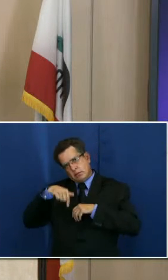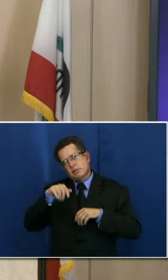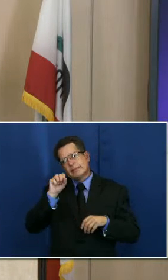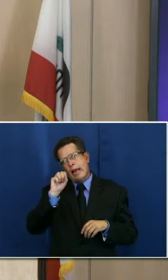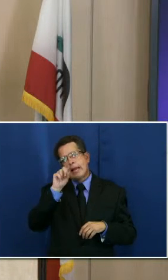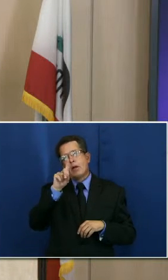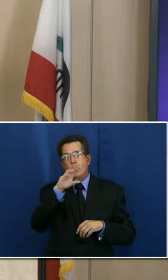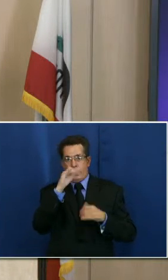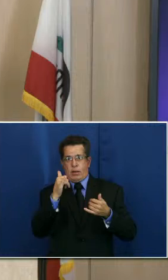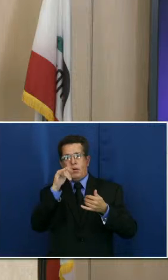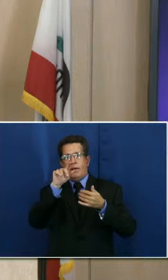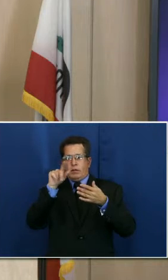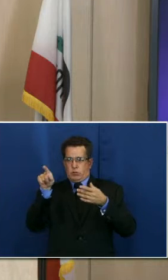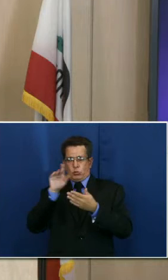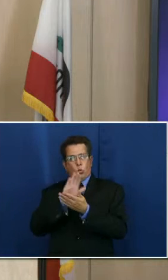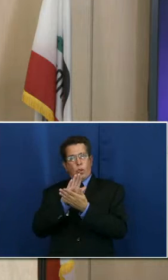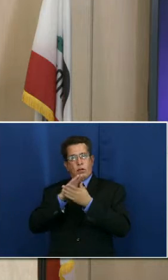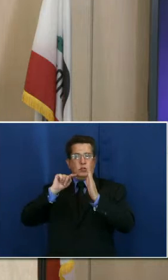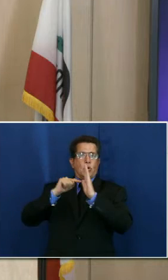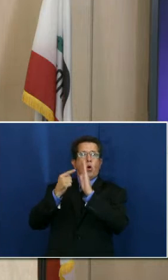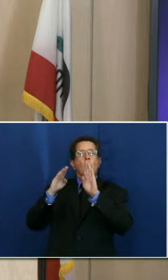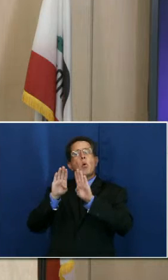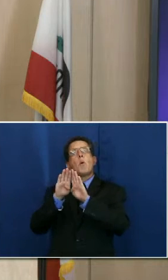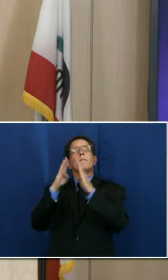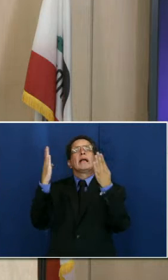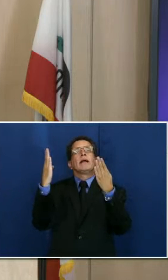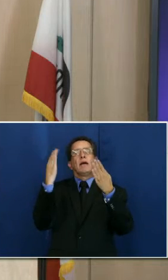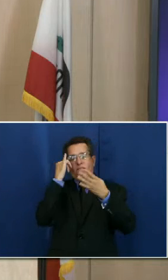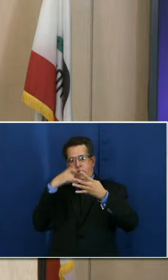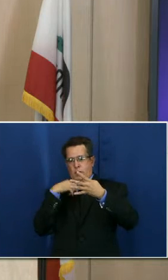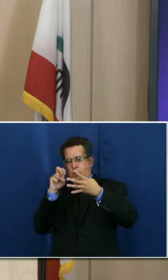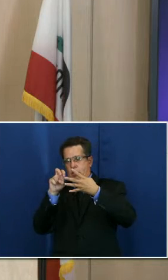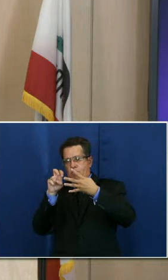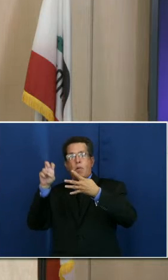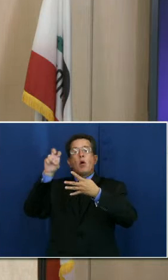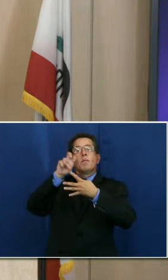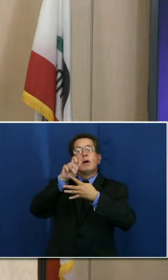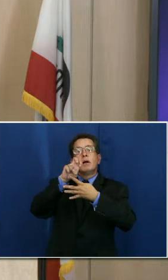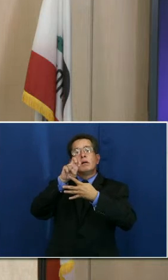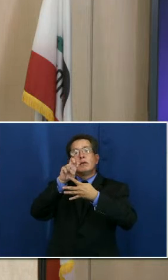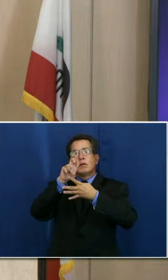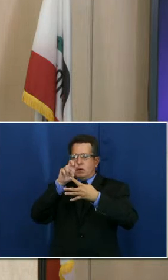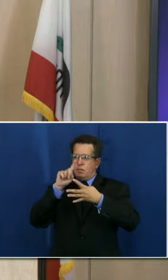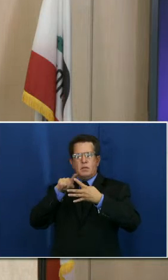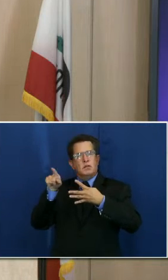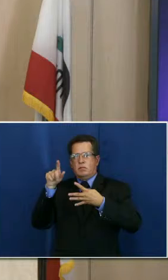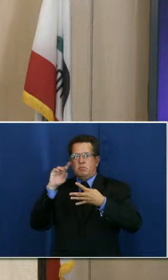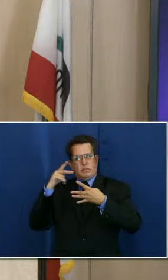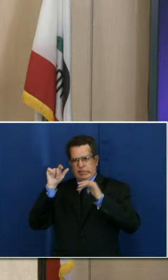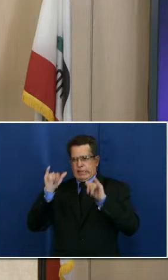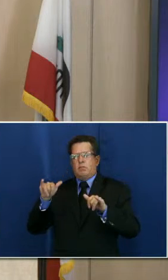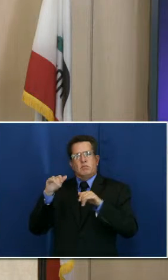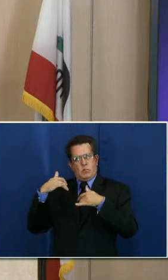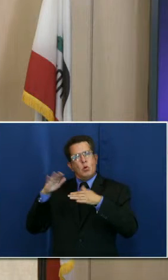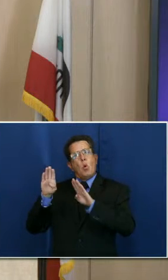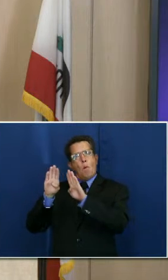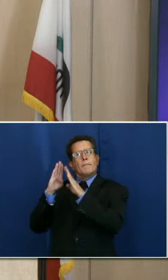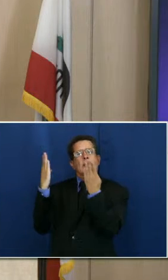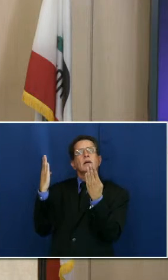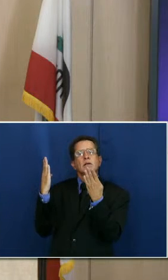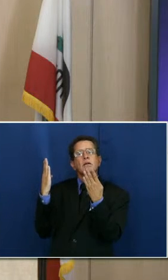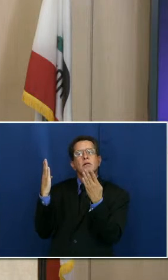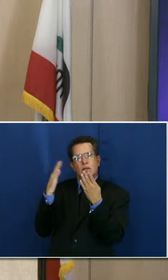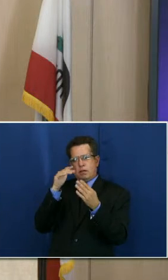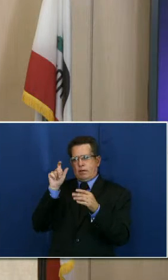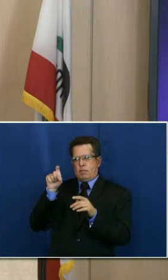once a school is open, even if we were to tip into a higher tier, it does not require their closure. It does have some impact if you have not